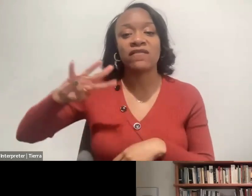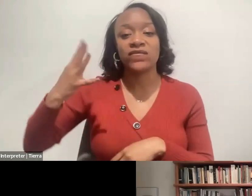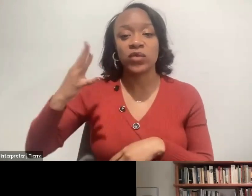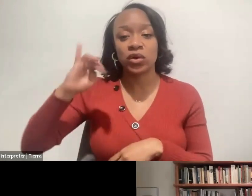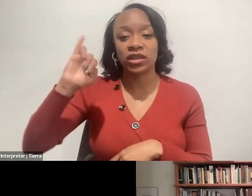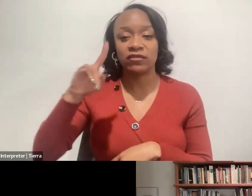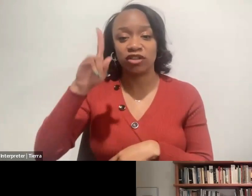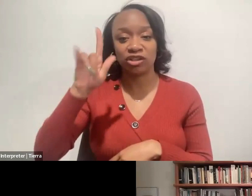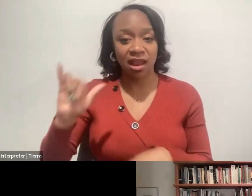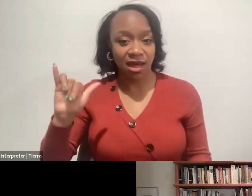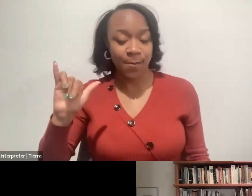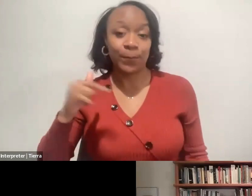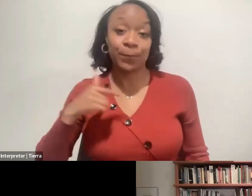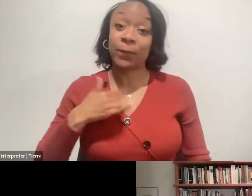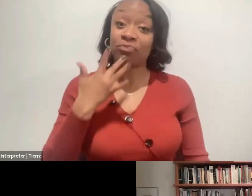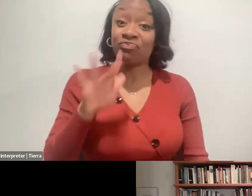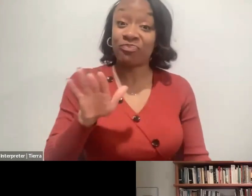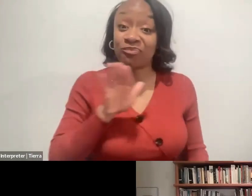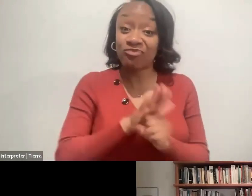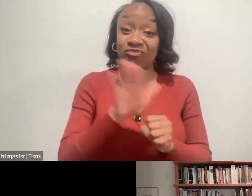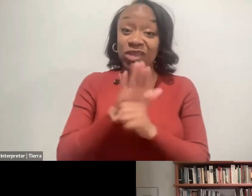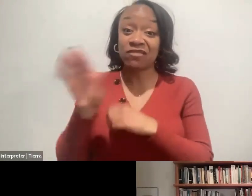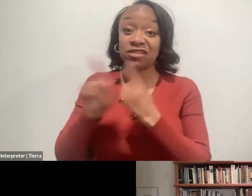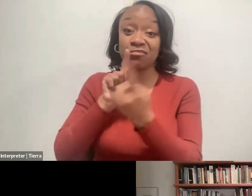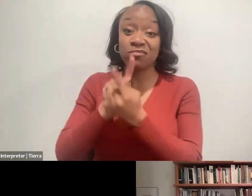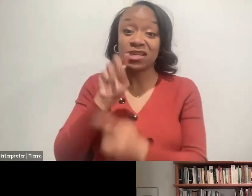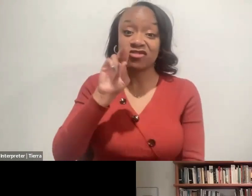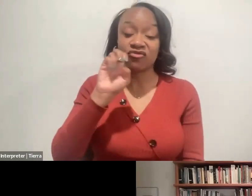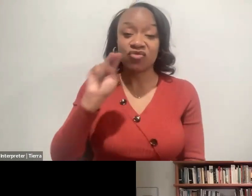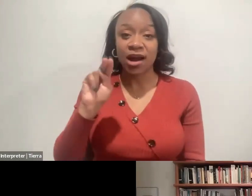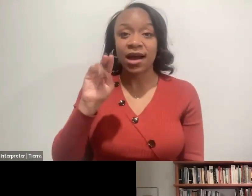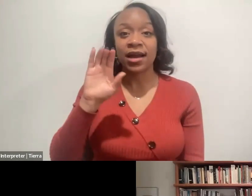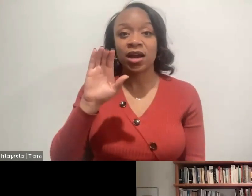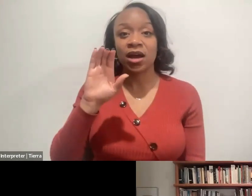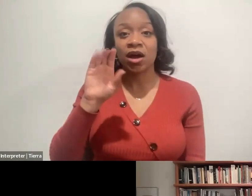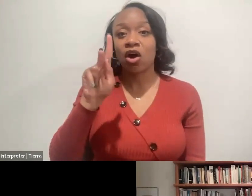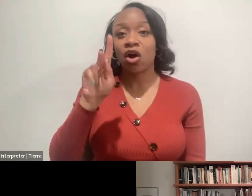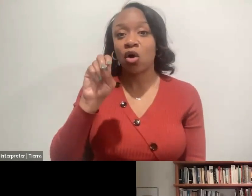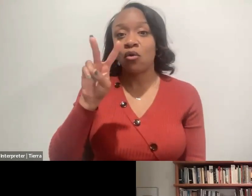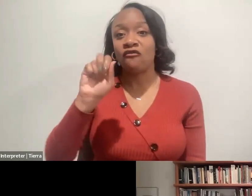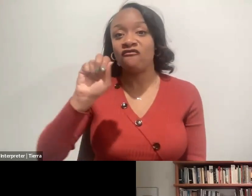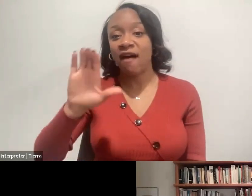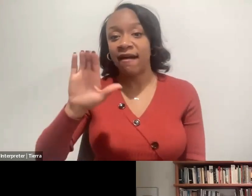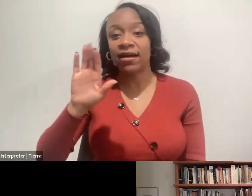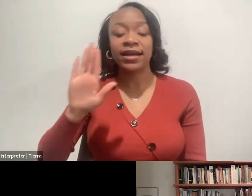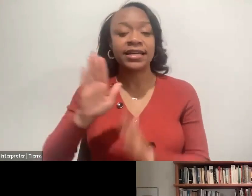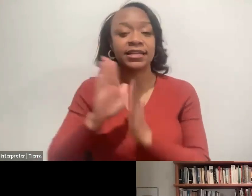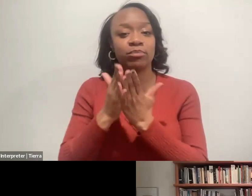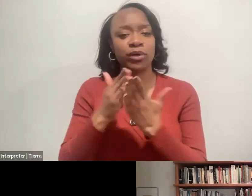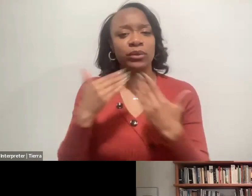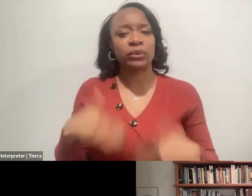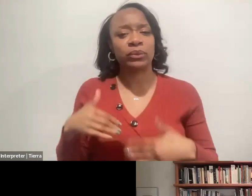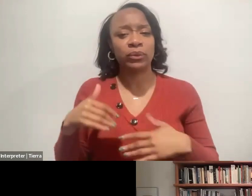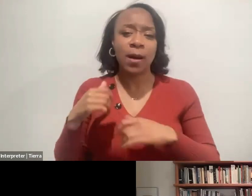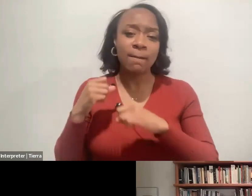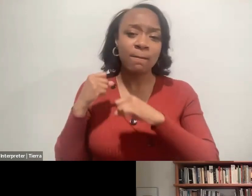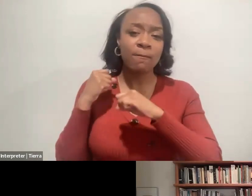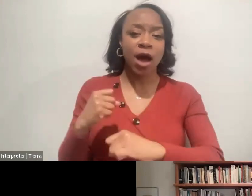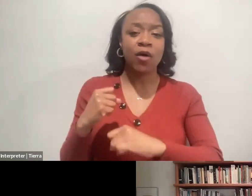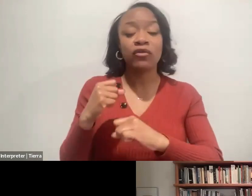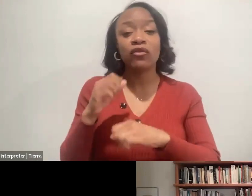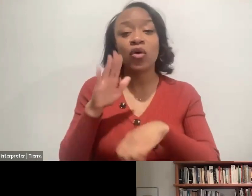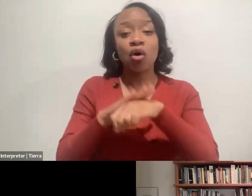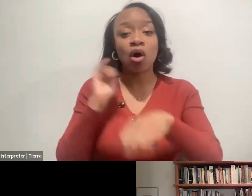enough to meet Ron Kovic, and his book is such a powerful call for peace,